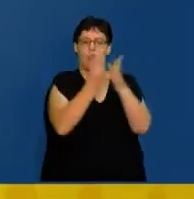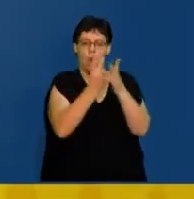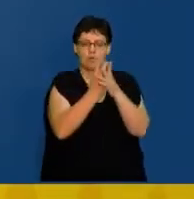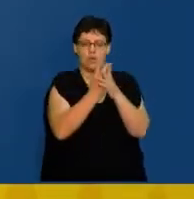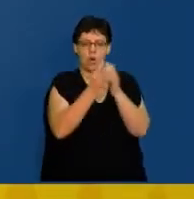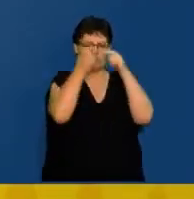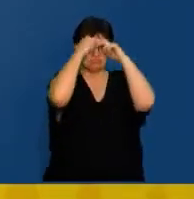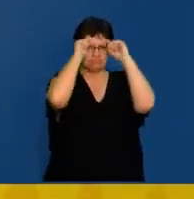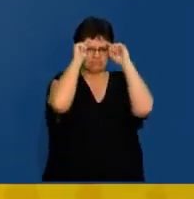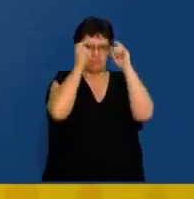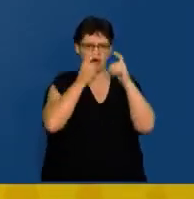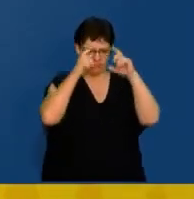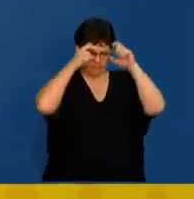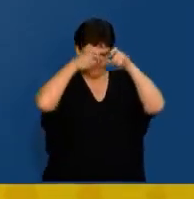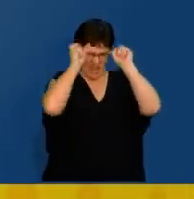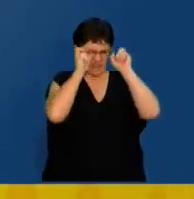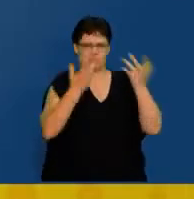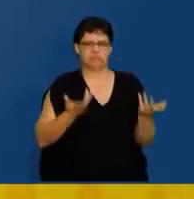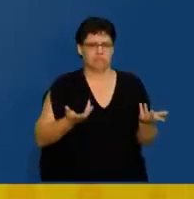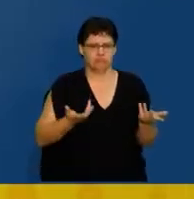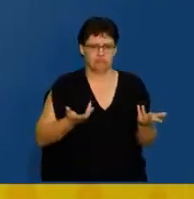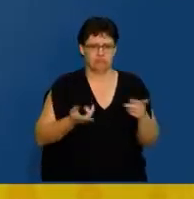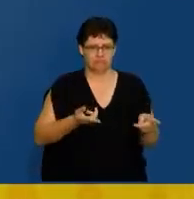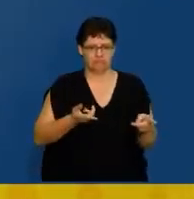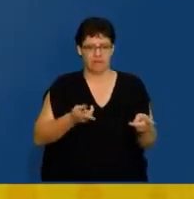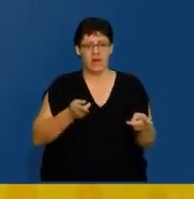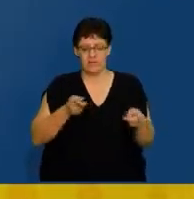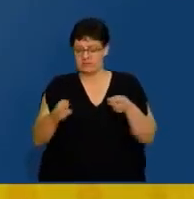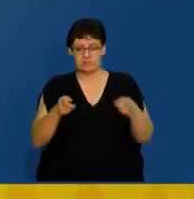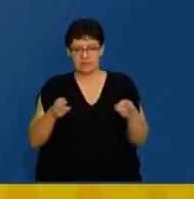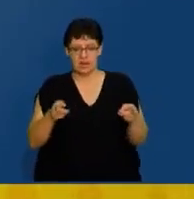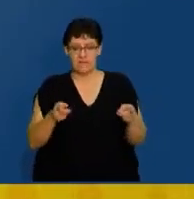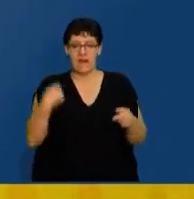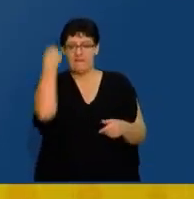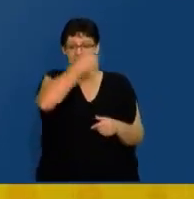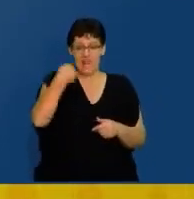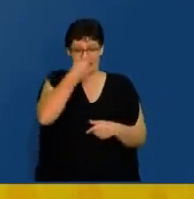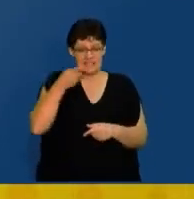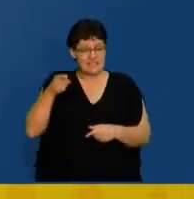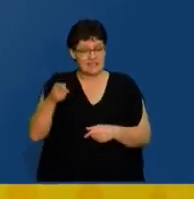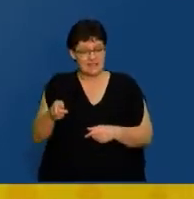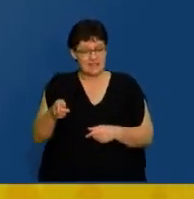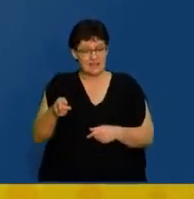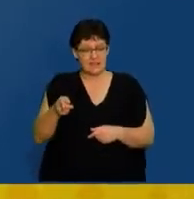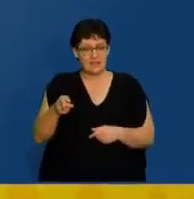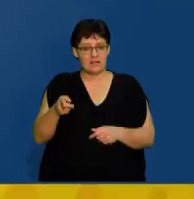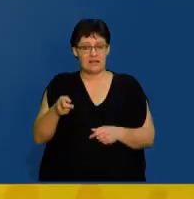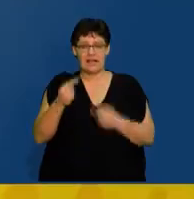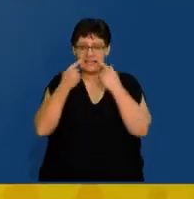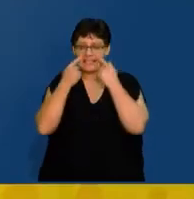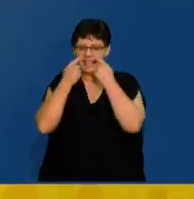developed brow ridges. When we compare the shapes of the face, we see that the shapes of the teeth